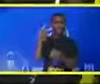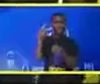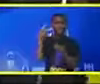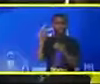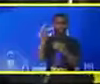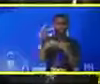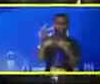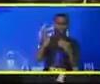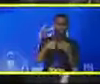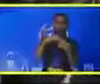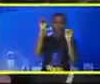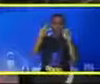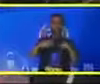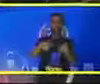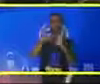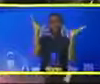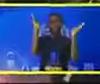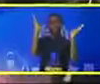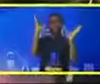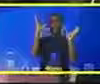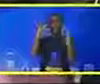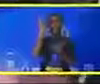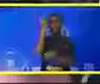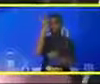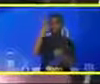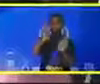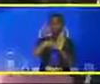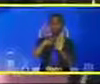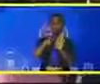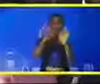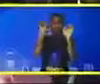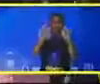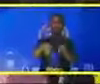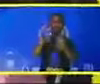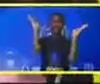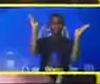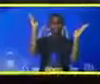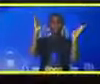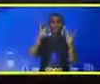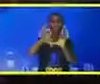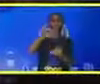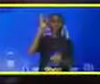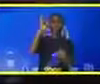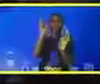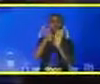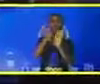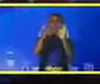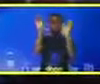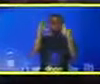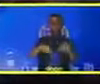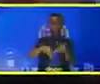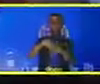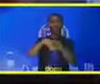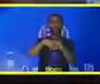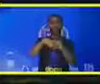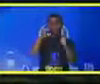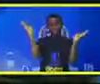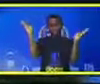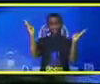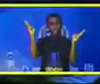open. Political doors can open. Spiritual doors can open. Financial doors can